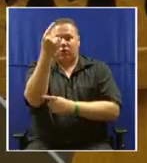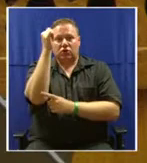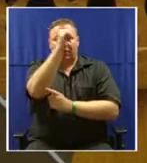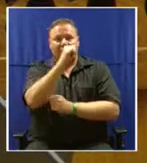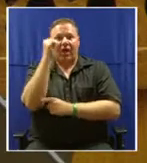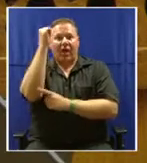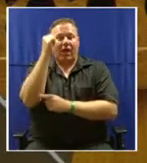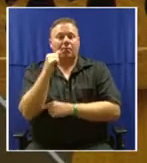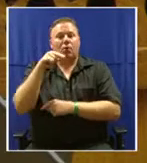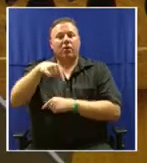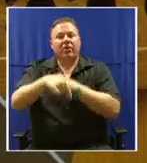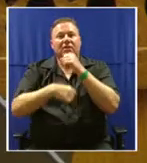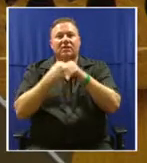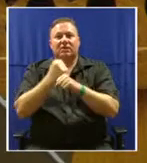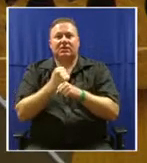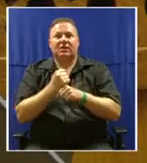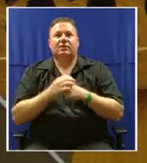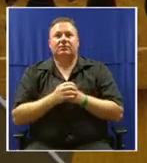year. Yeah?